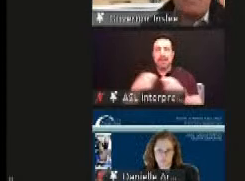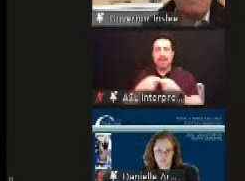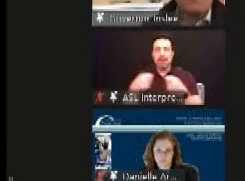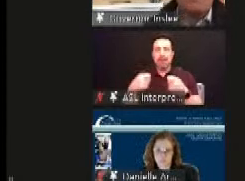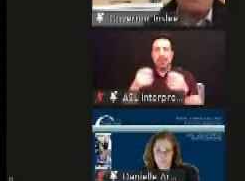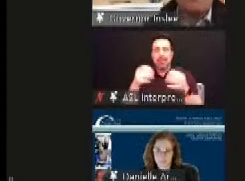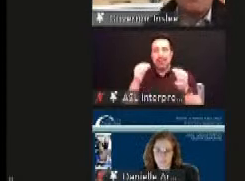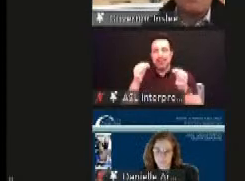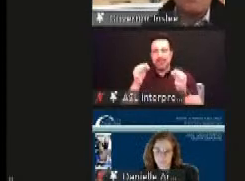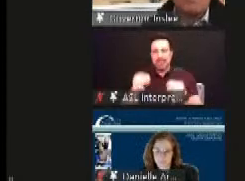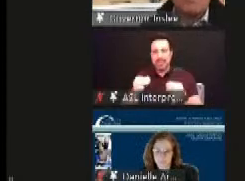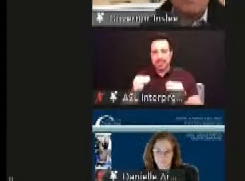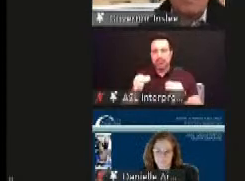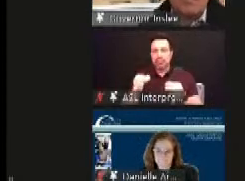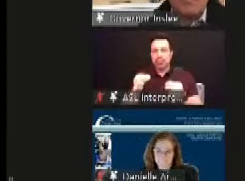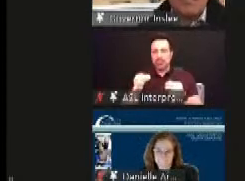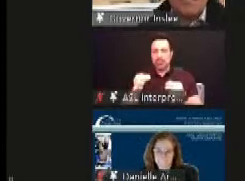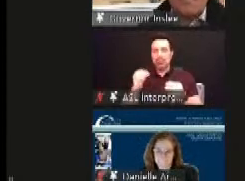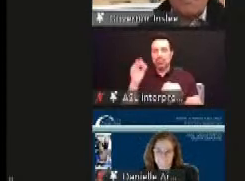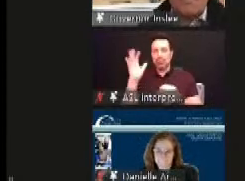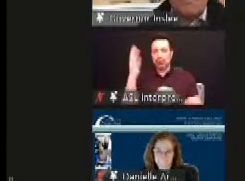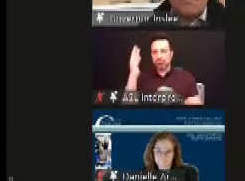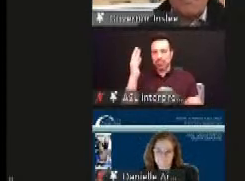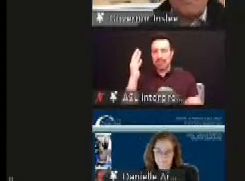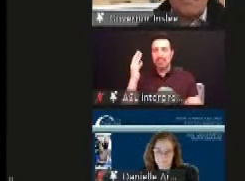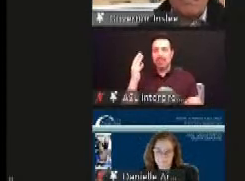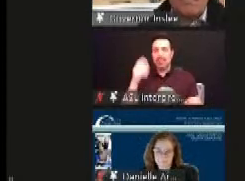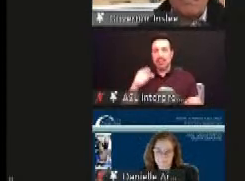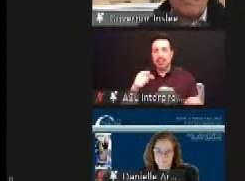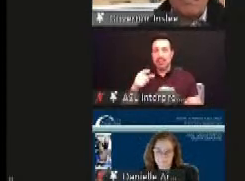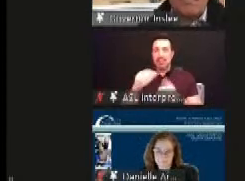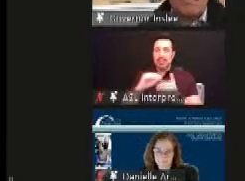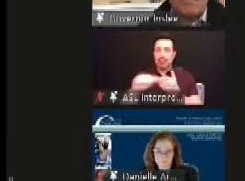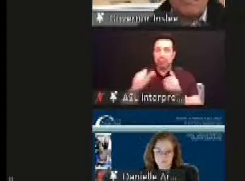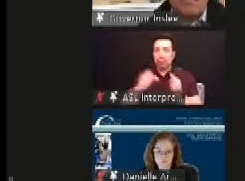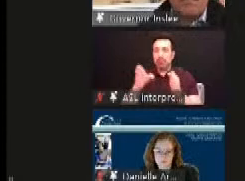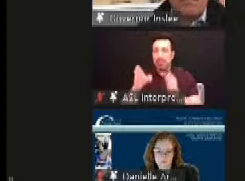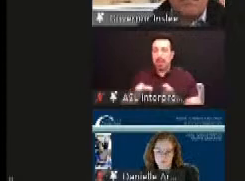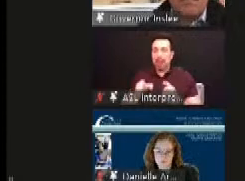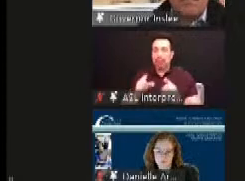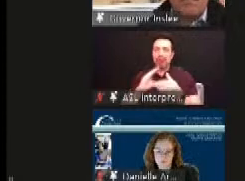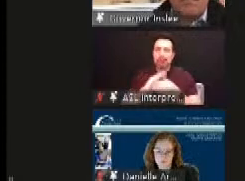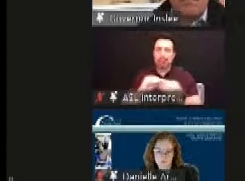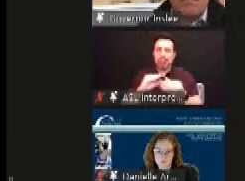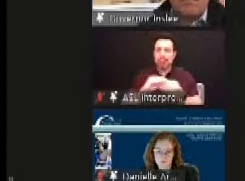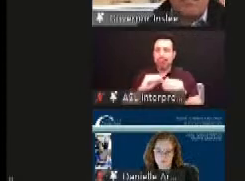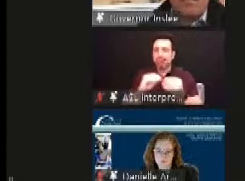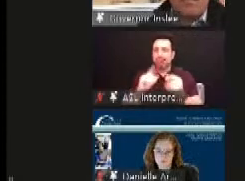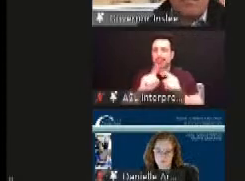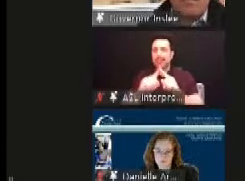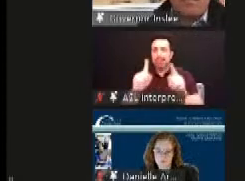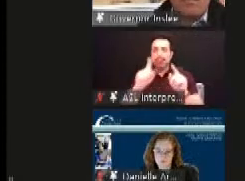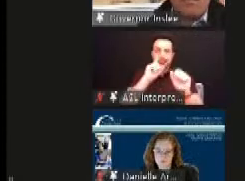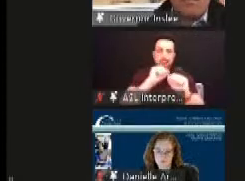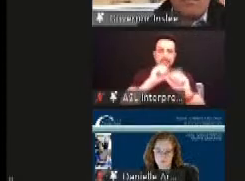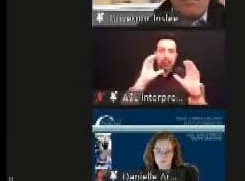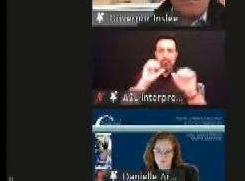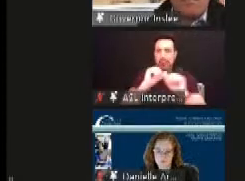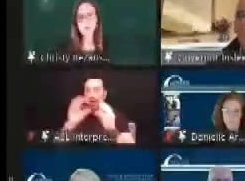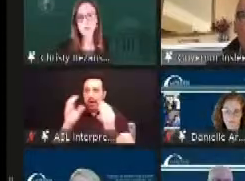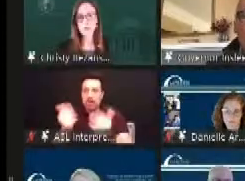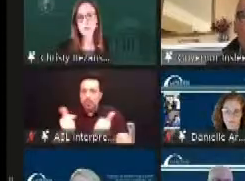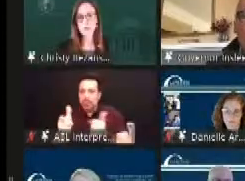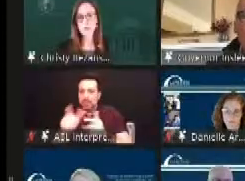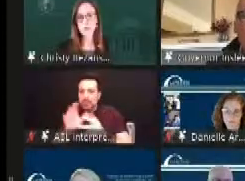decision tree, as the discharge planner is talking through the different scenarios with that